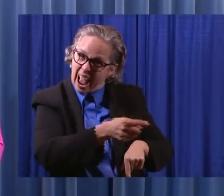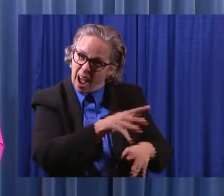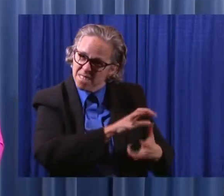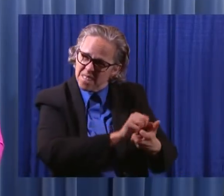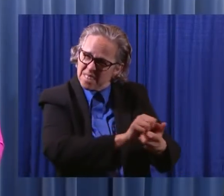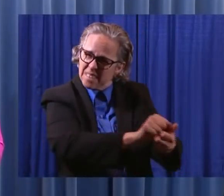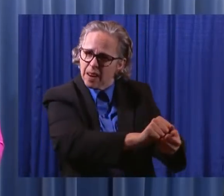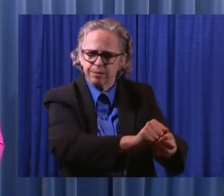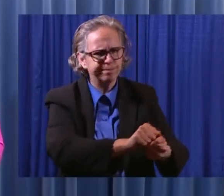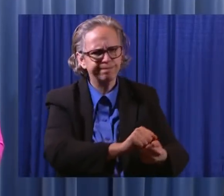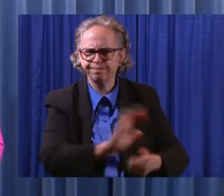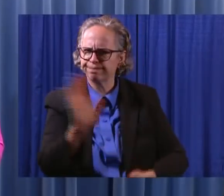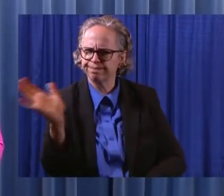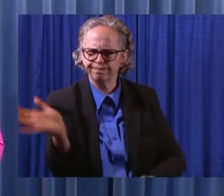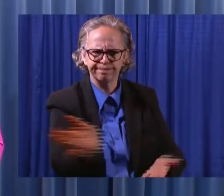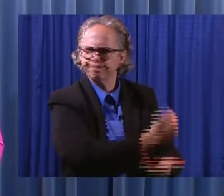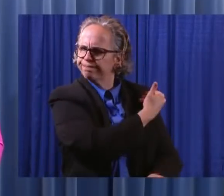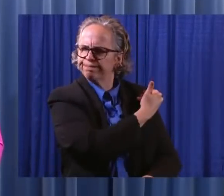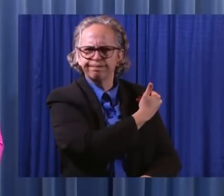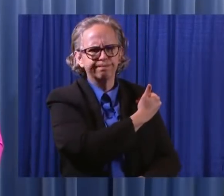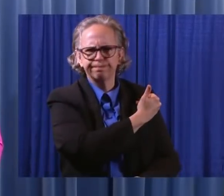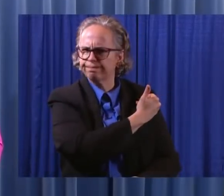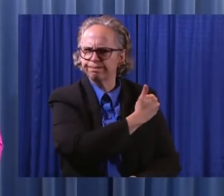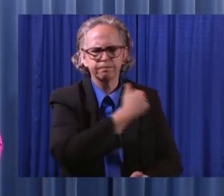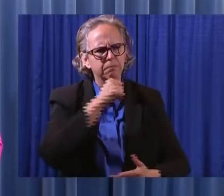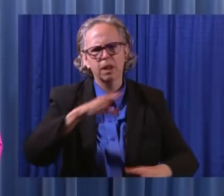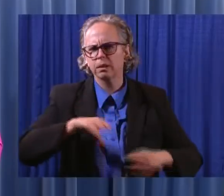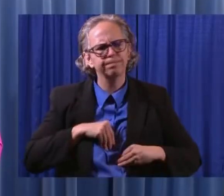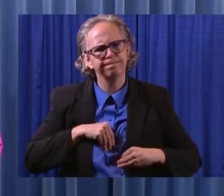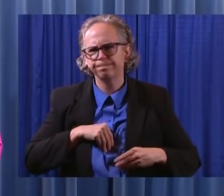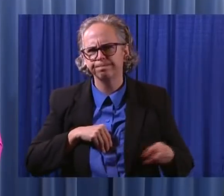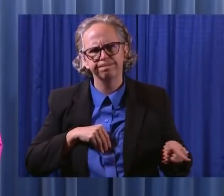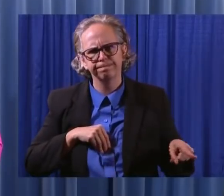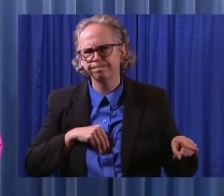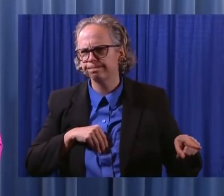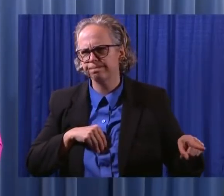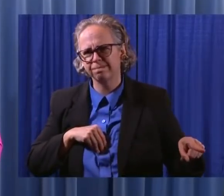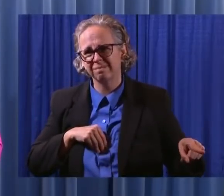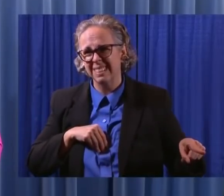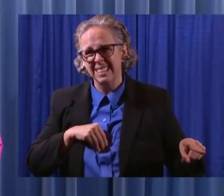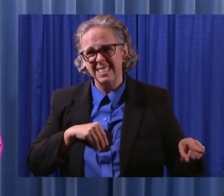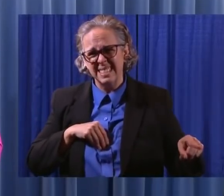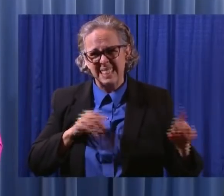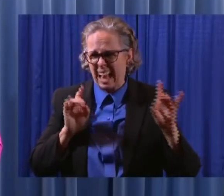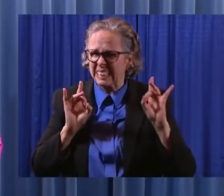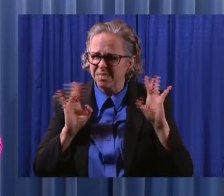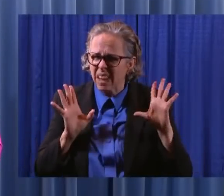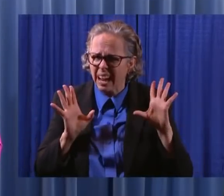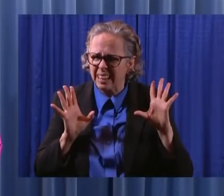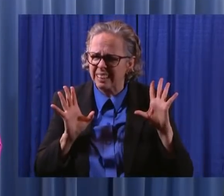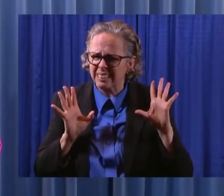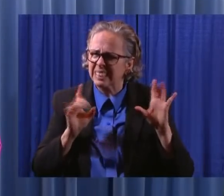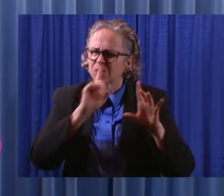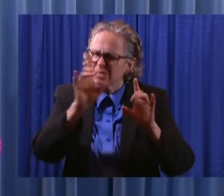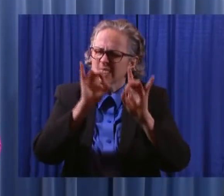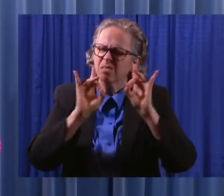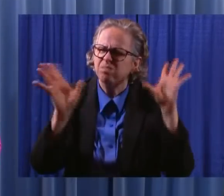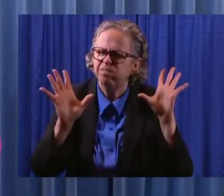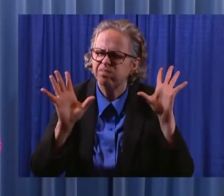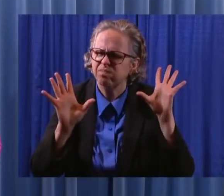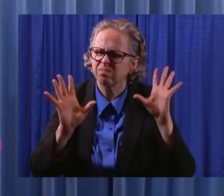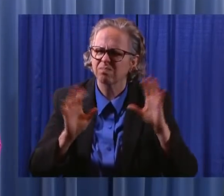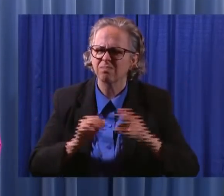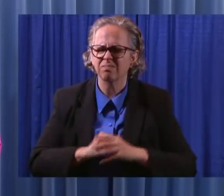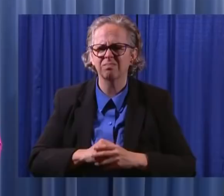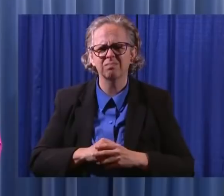point when we have violence, that is simply not to be tolerated. Look,